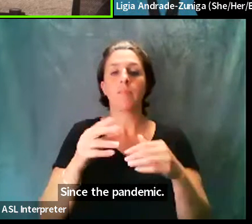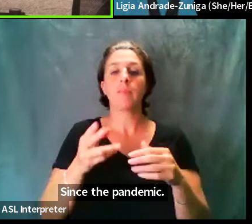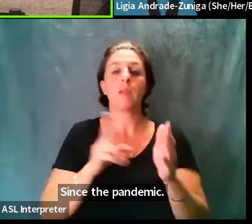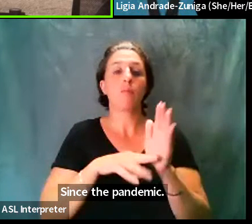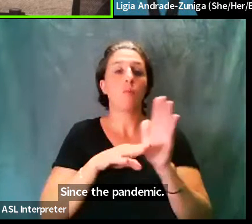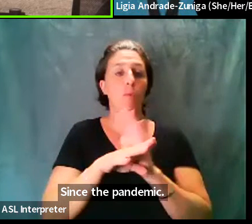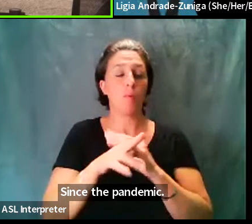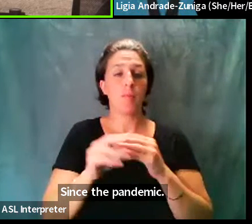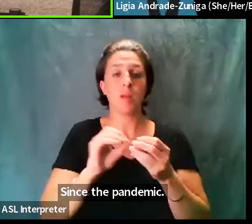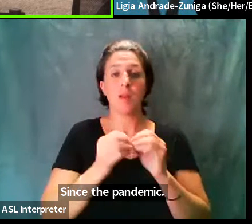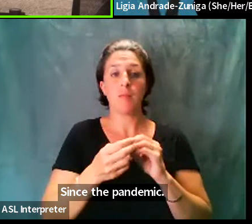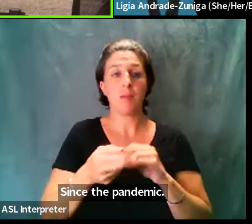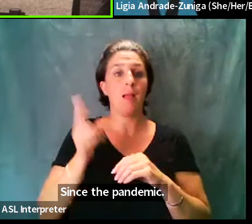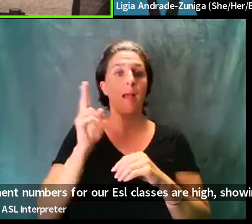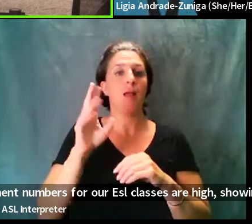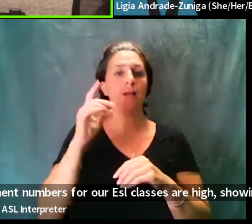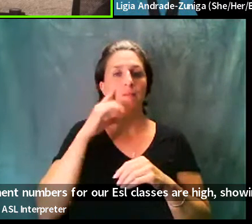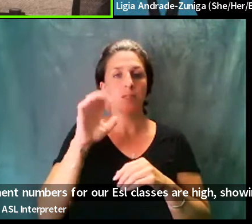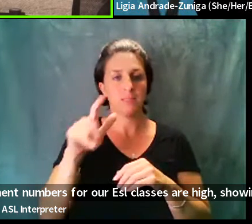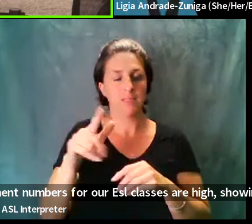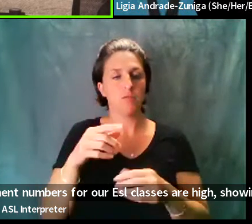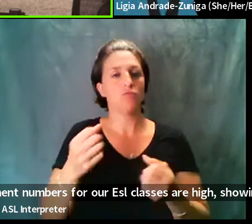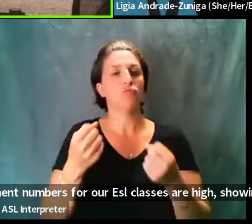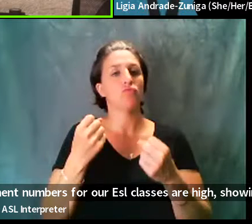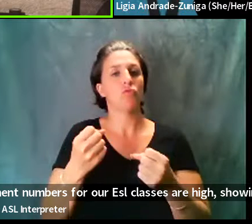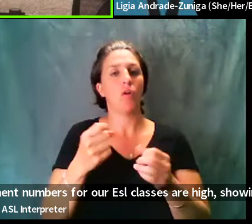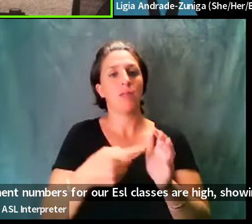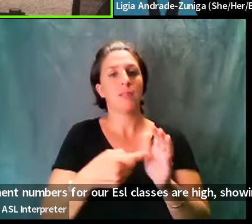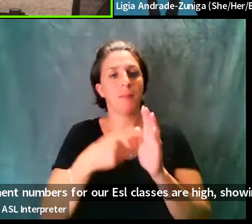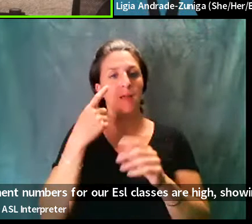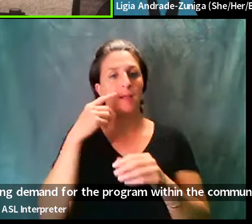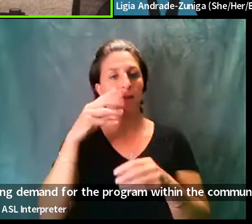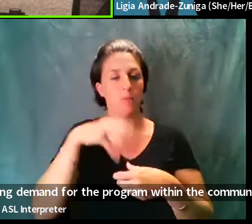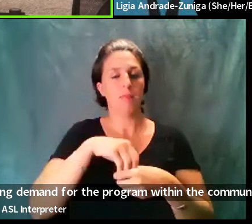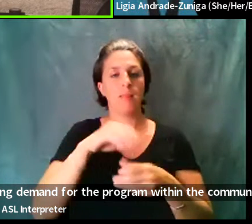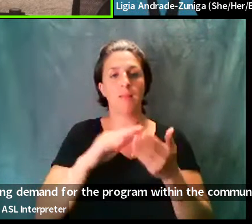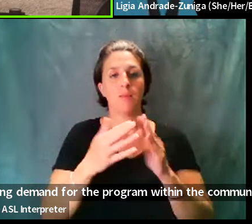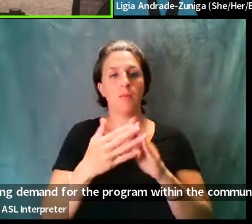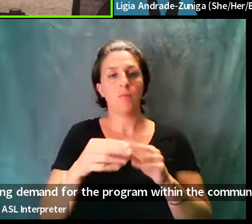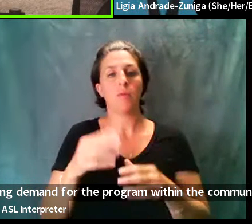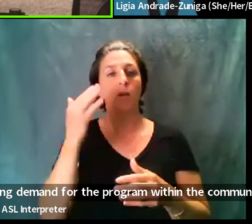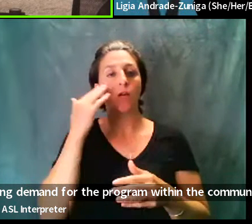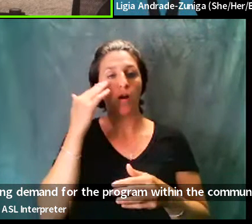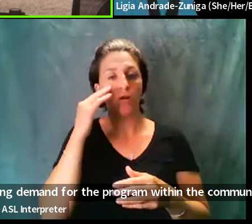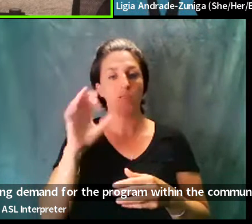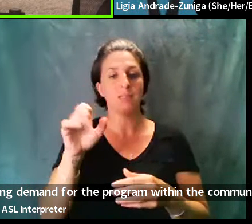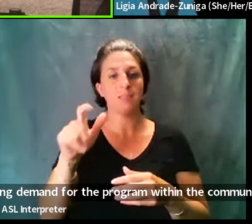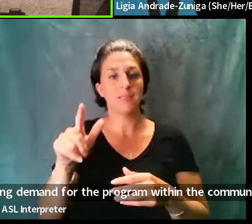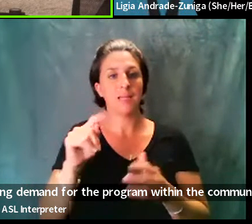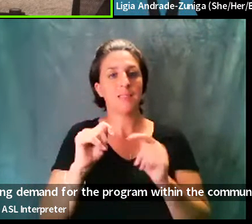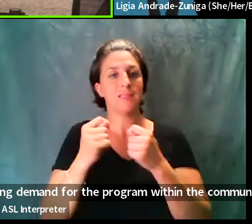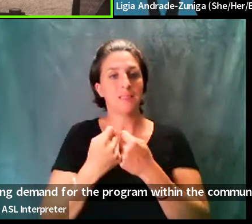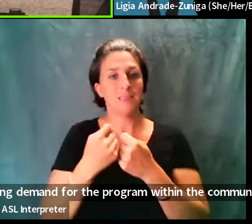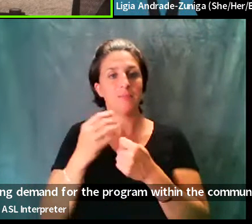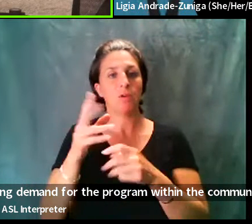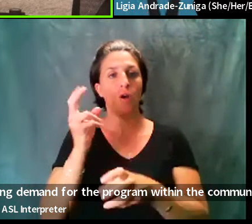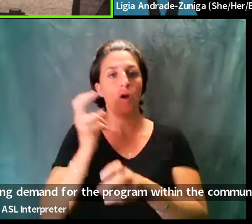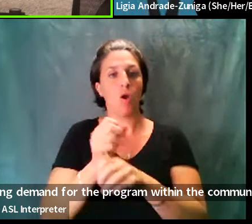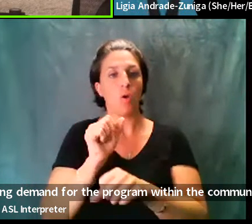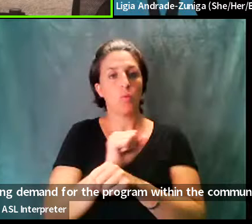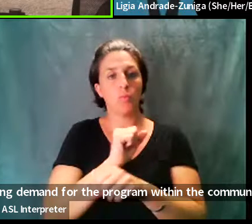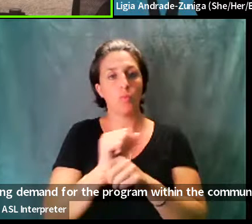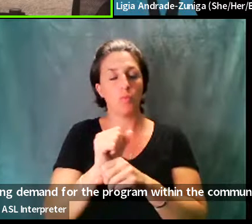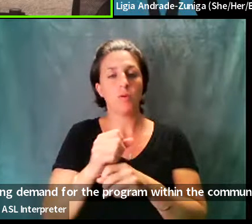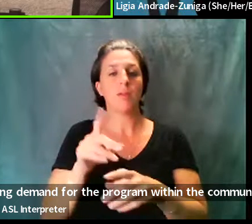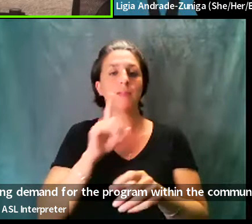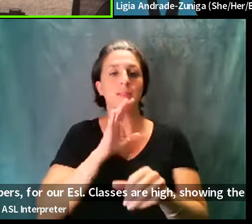are high, showing the strong demand for the program within the community. And we are acknowledging the ESL team for their hard work and dedication to making the function and flow